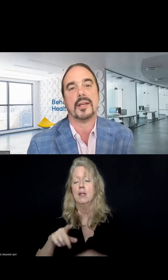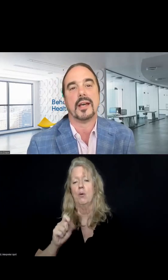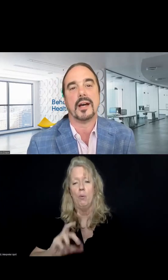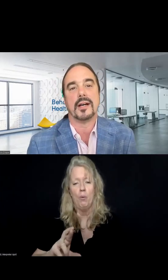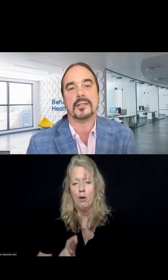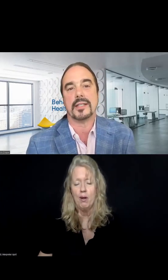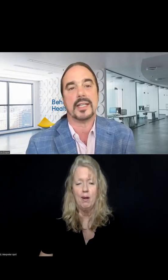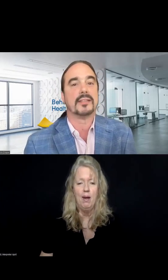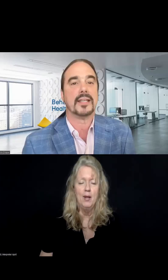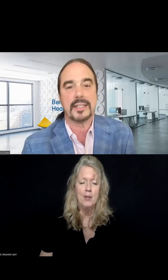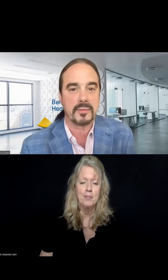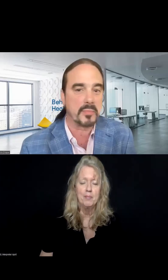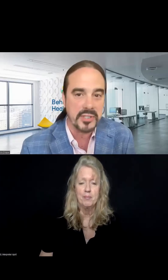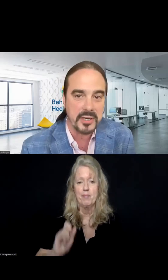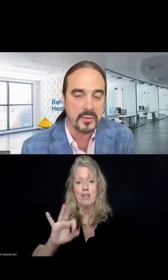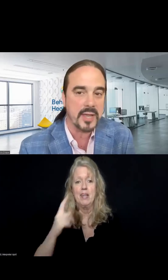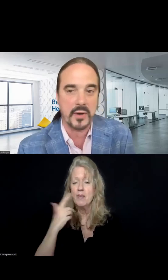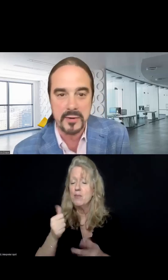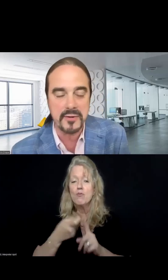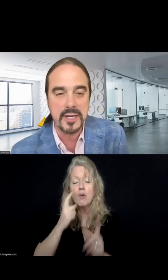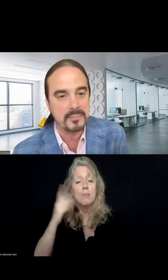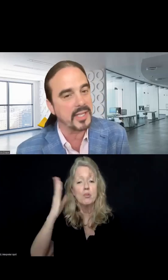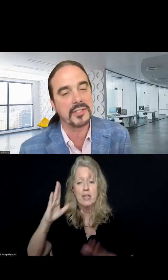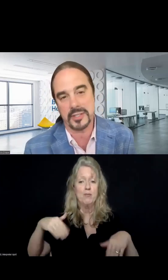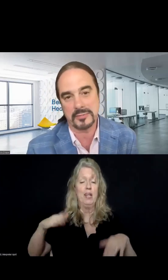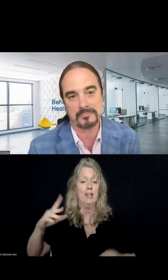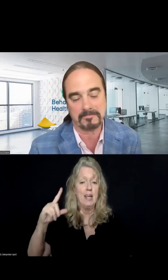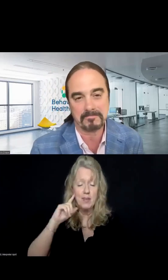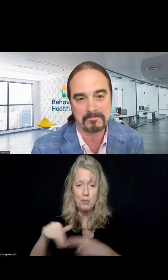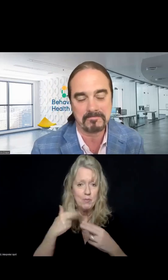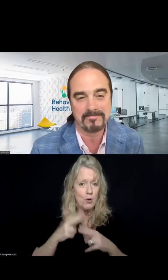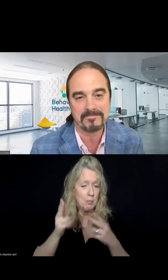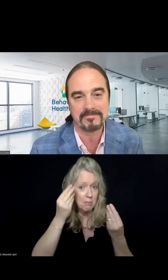about anything from a presenter that we haven't heard from. Let us know.